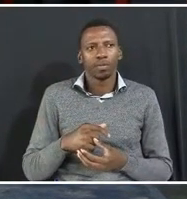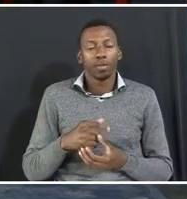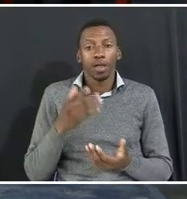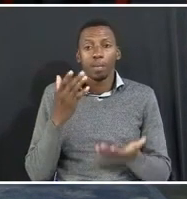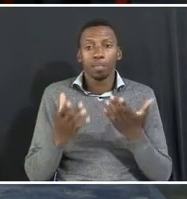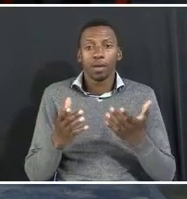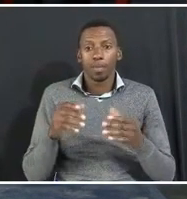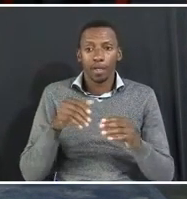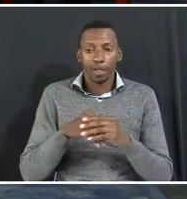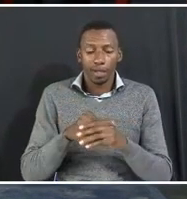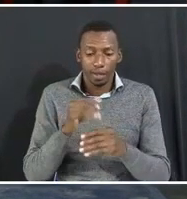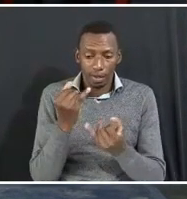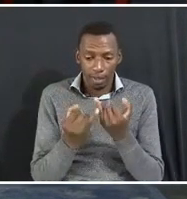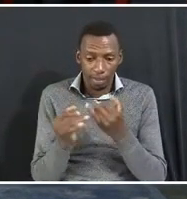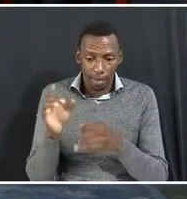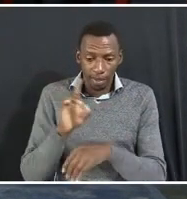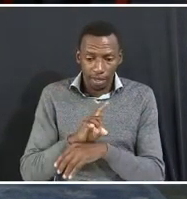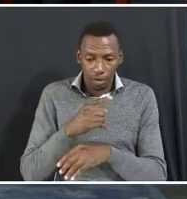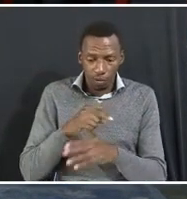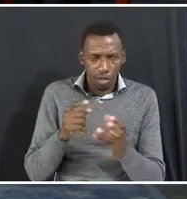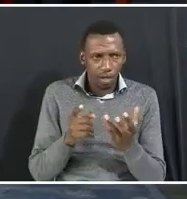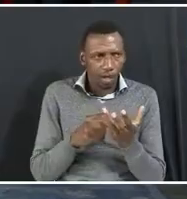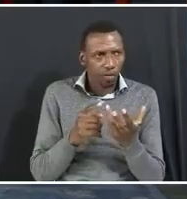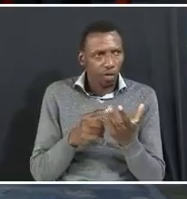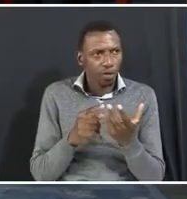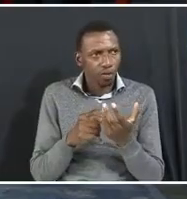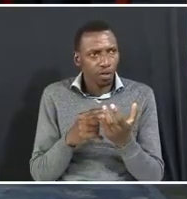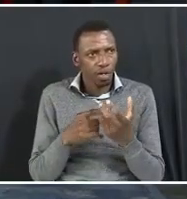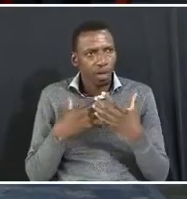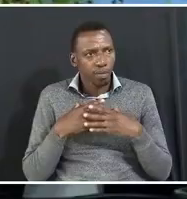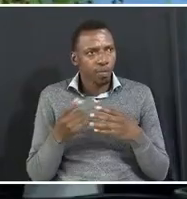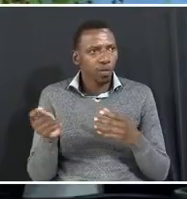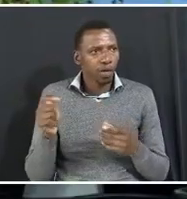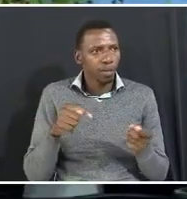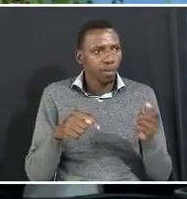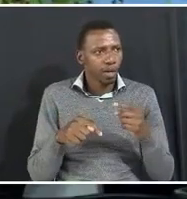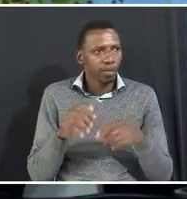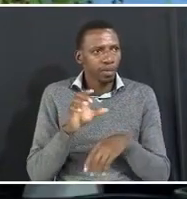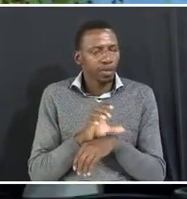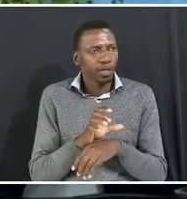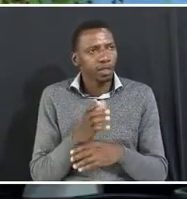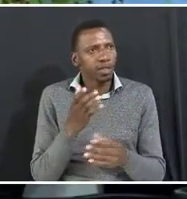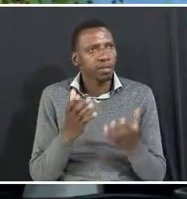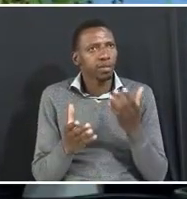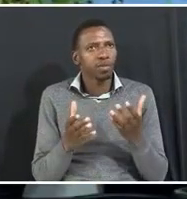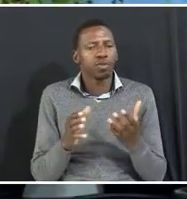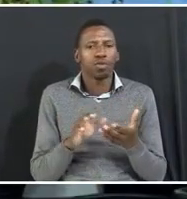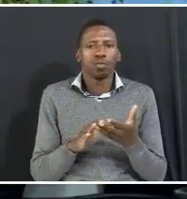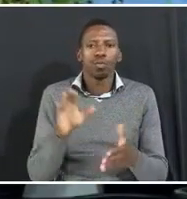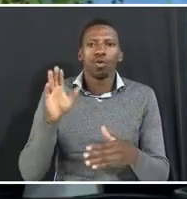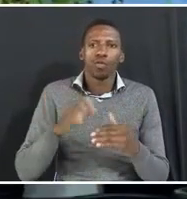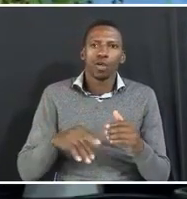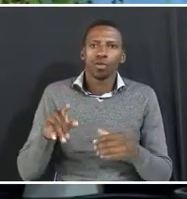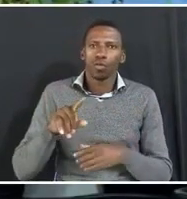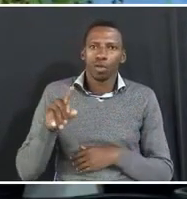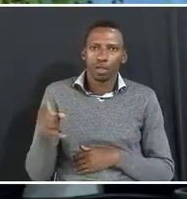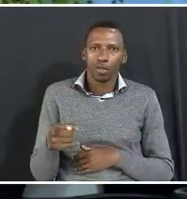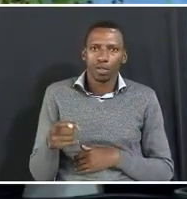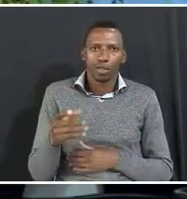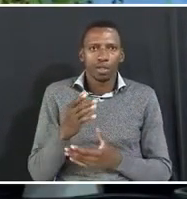we record membership. People who come to church, we record about over 1,000,